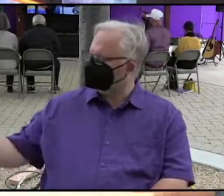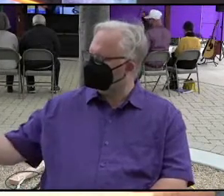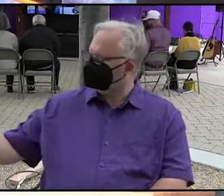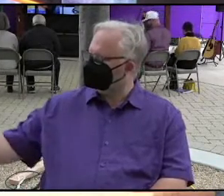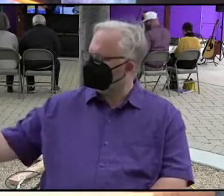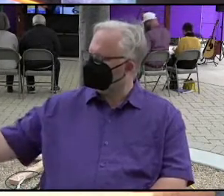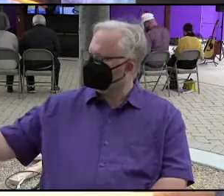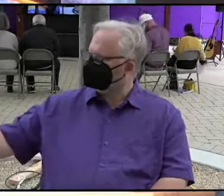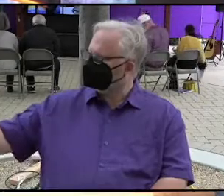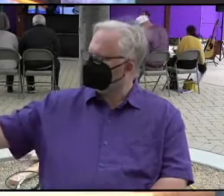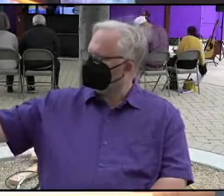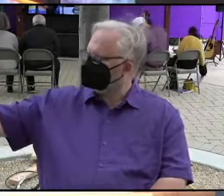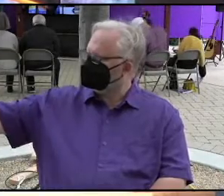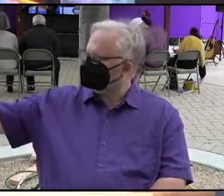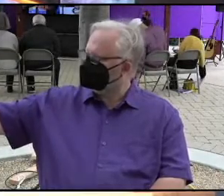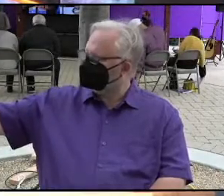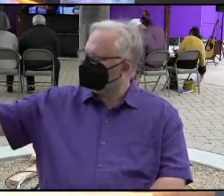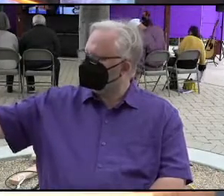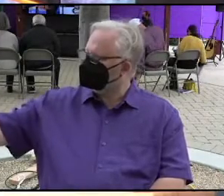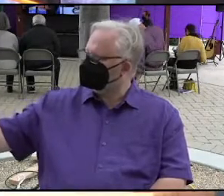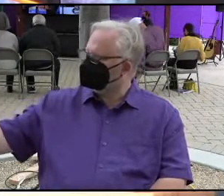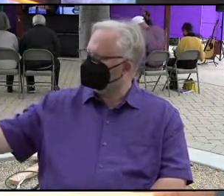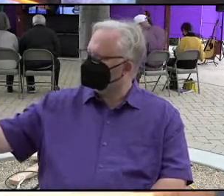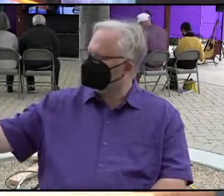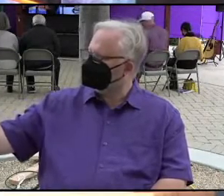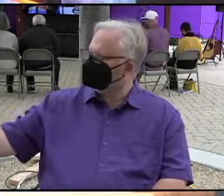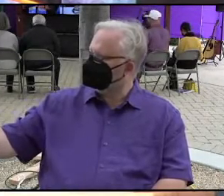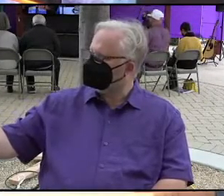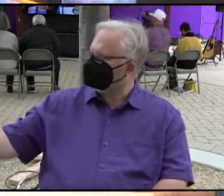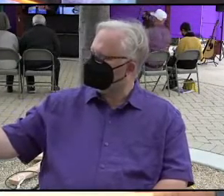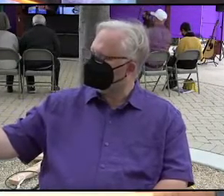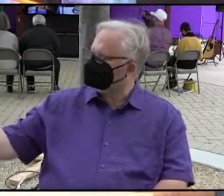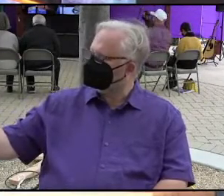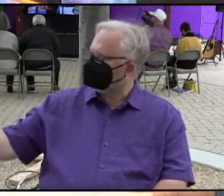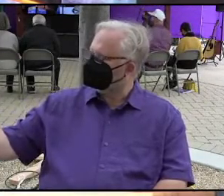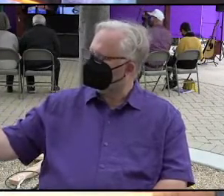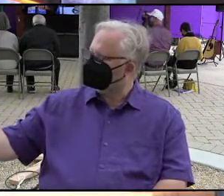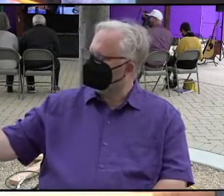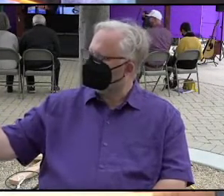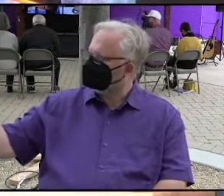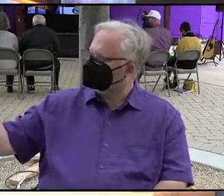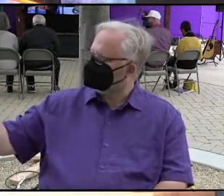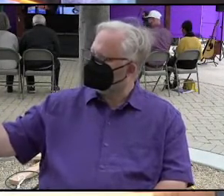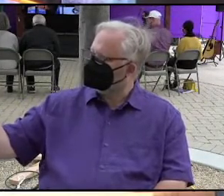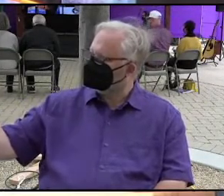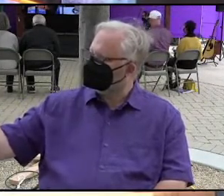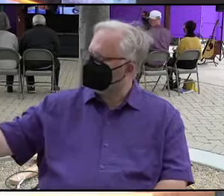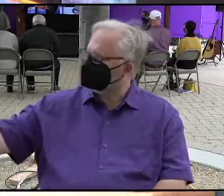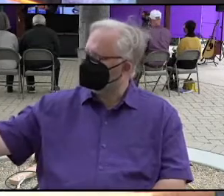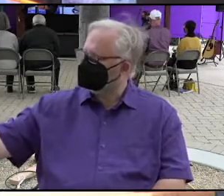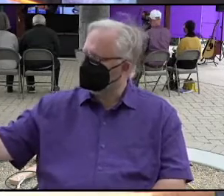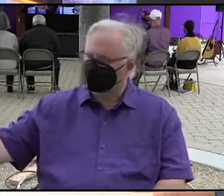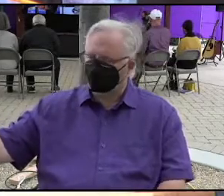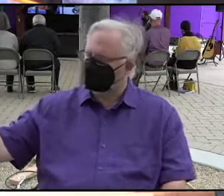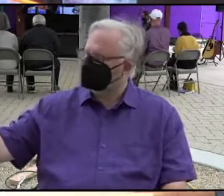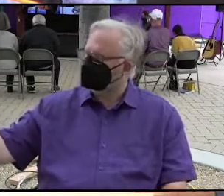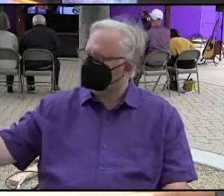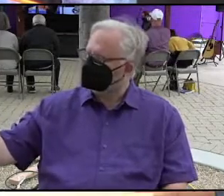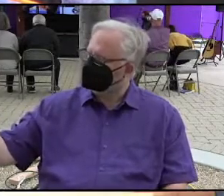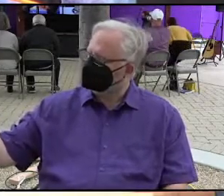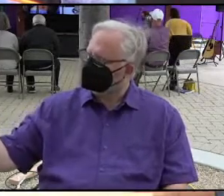Al emprender este viaje juntos, mantengamos en nuestros corazones y mentes el pueblo